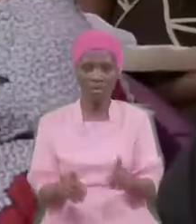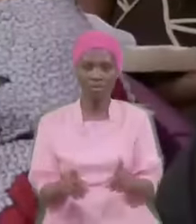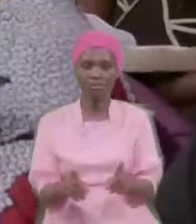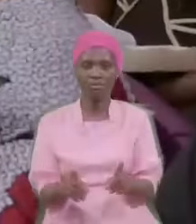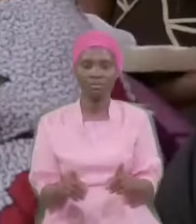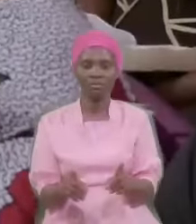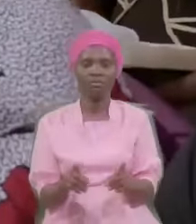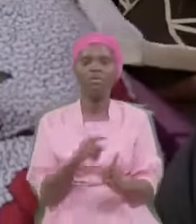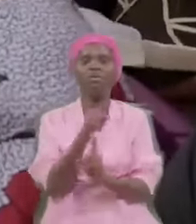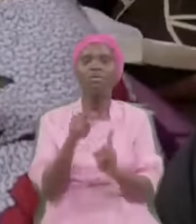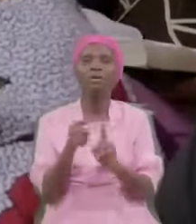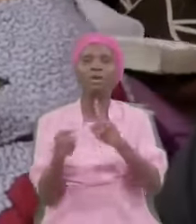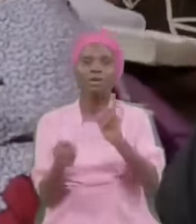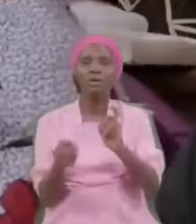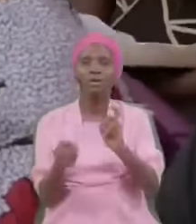When?